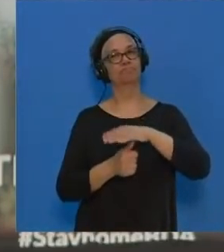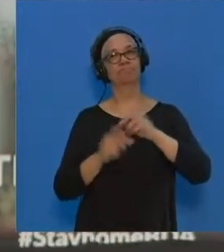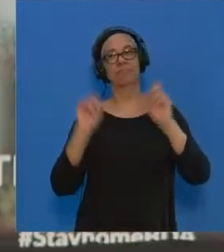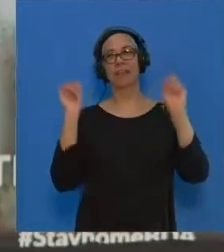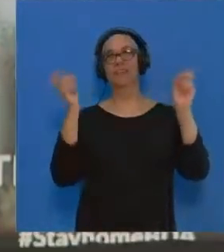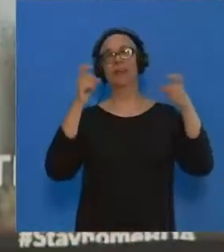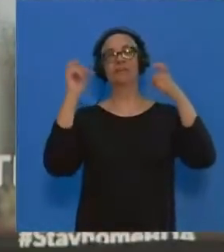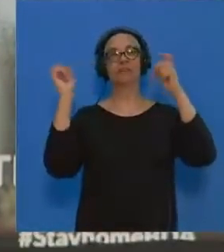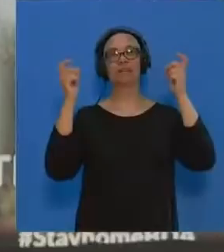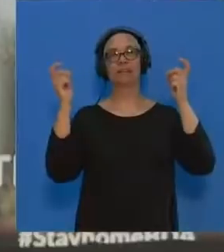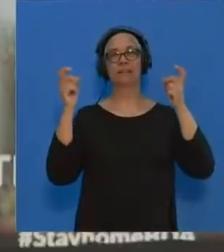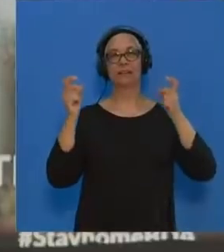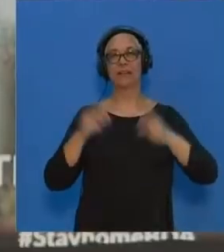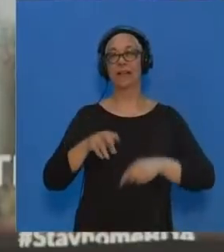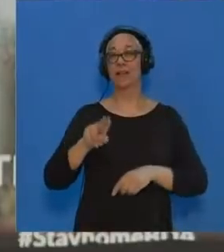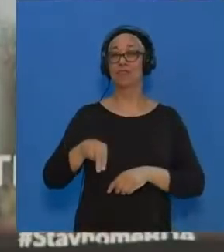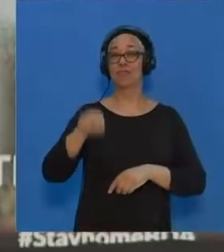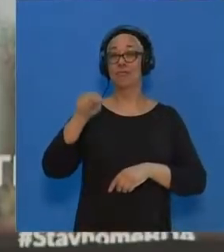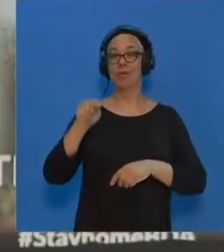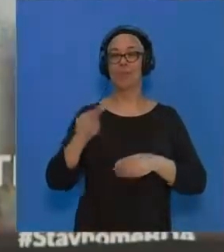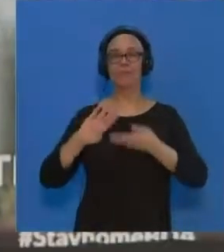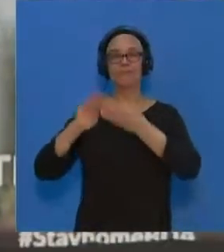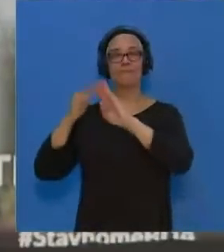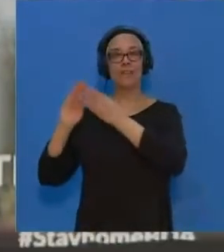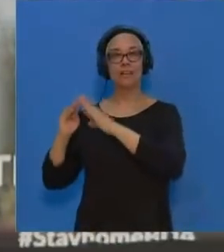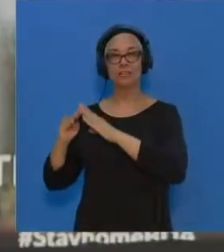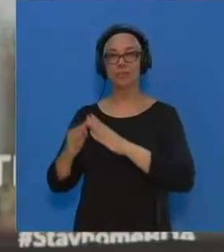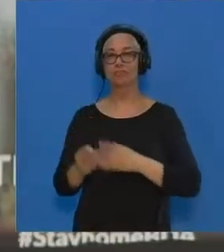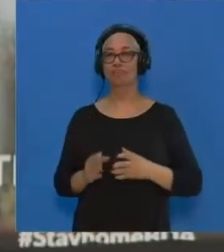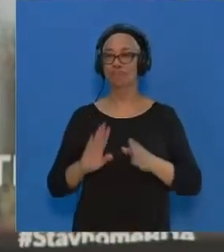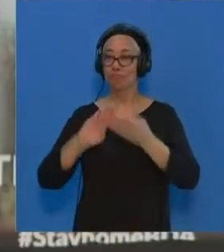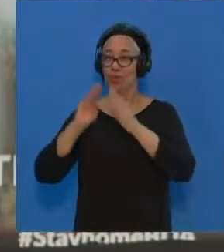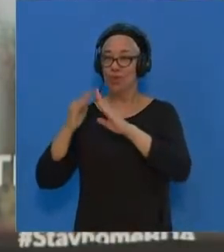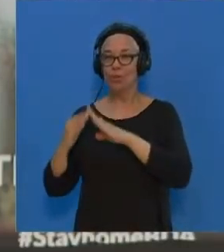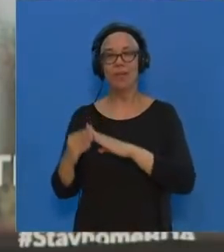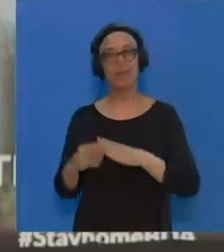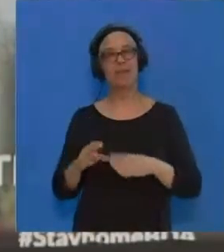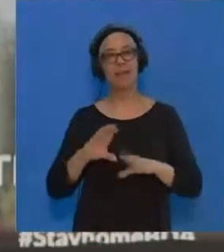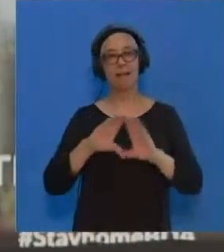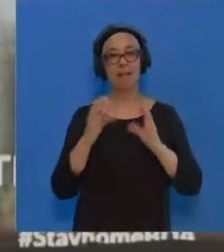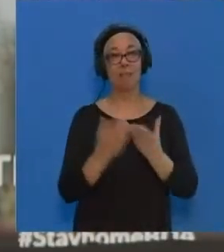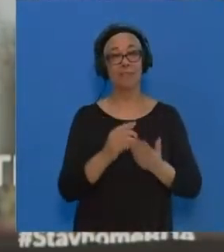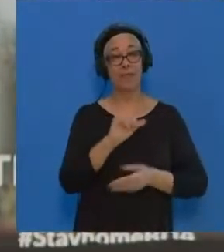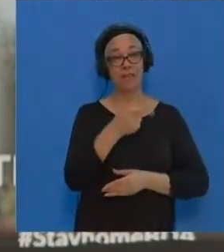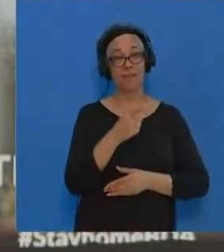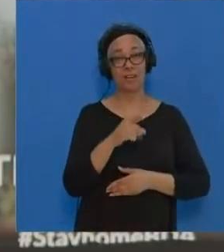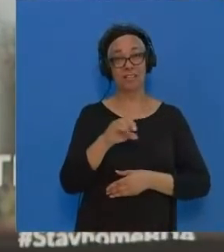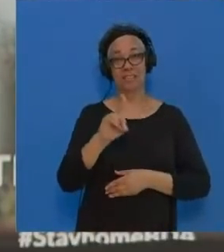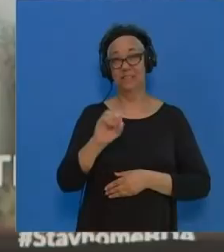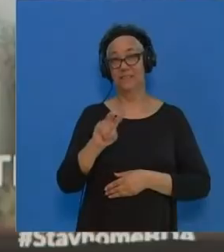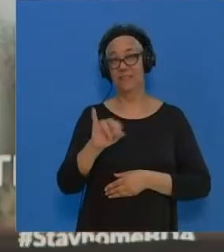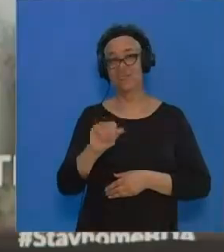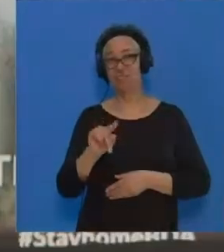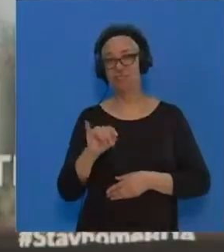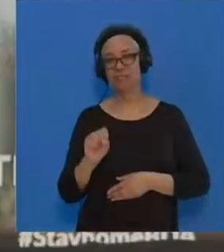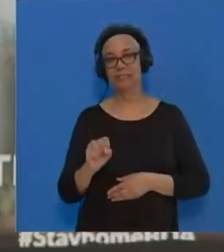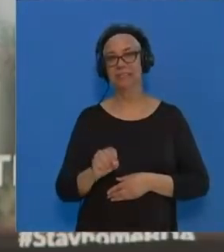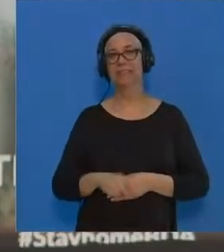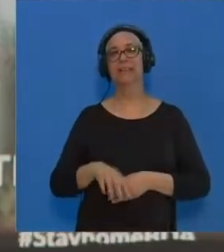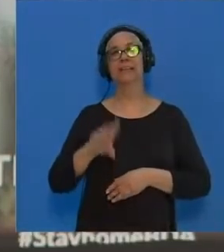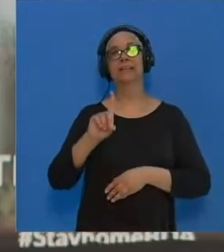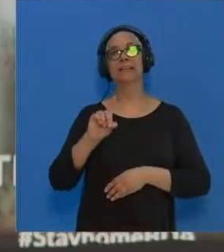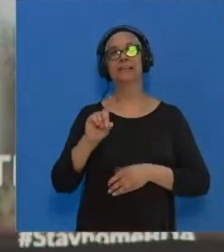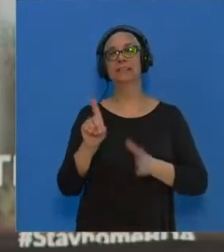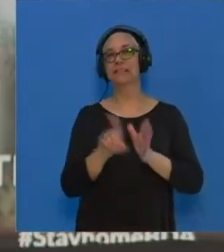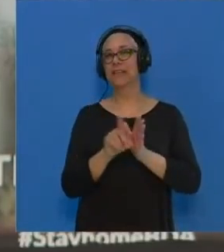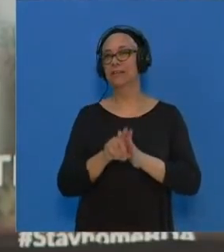Division champs, the North Village Community Club, the First Division co-champs, Devonshire Colts, and St. George's